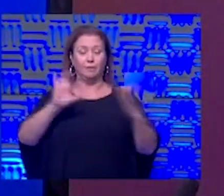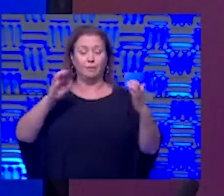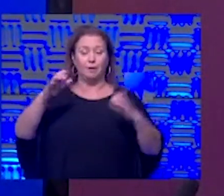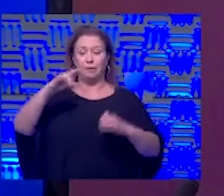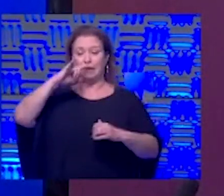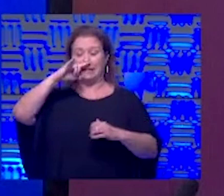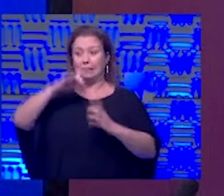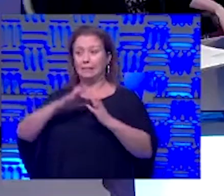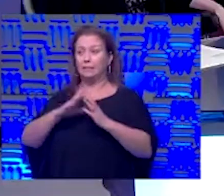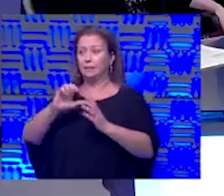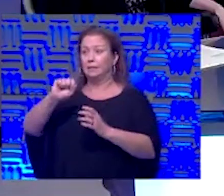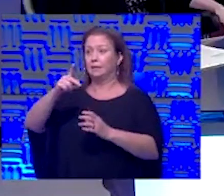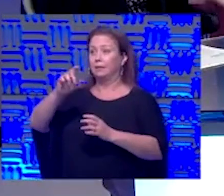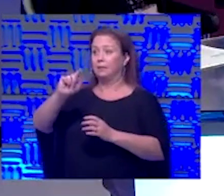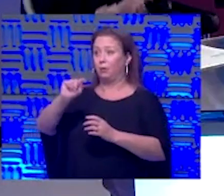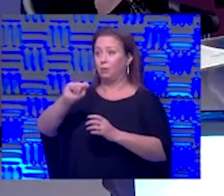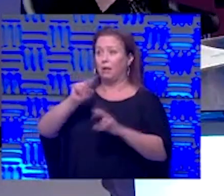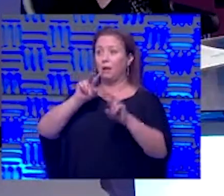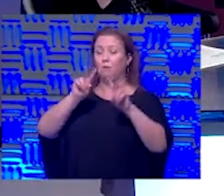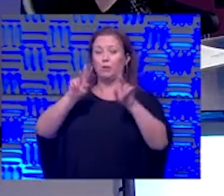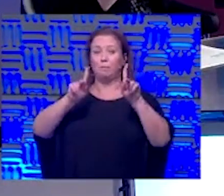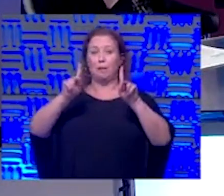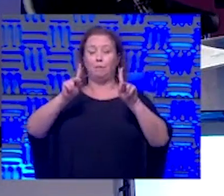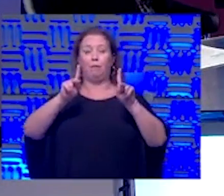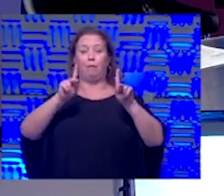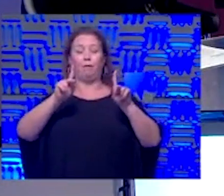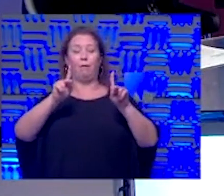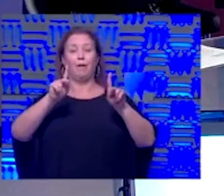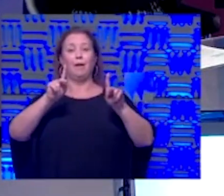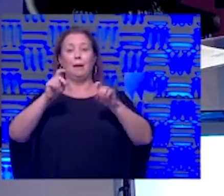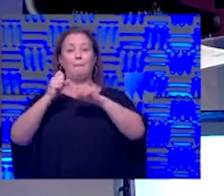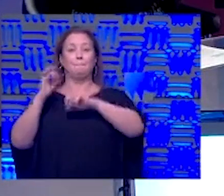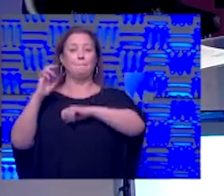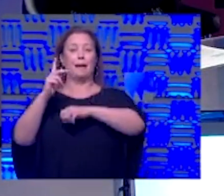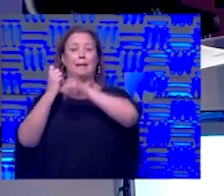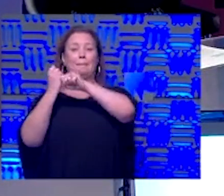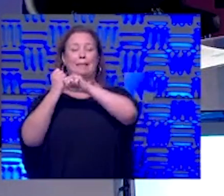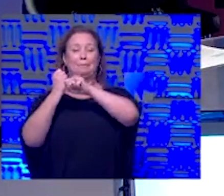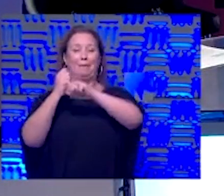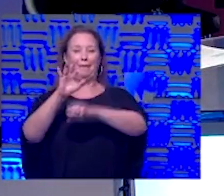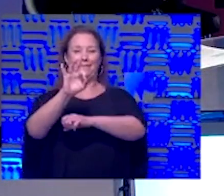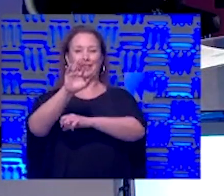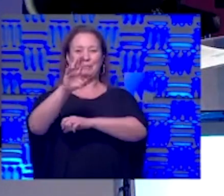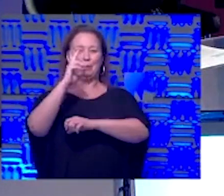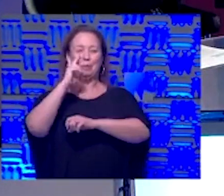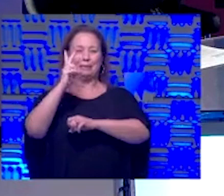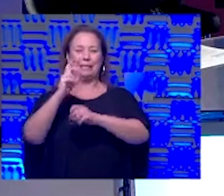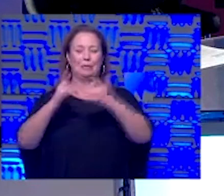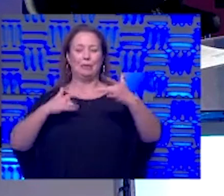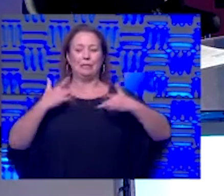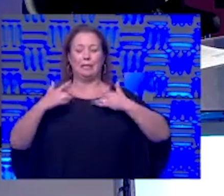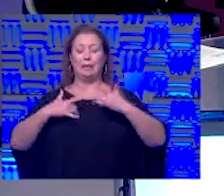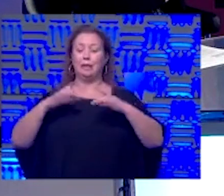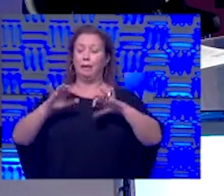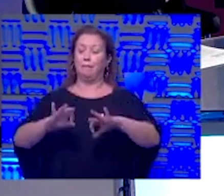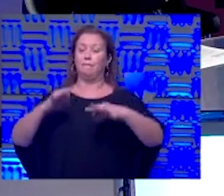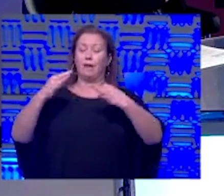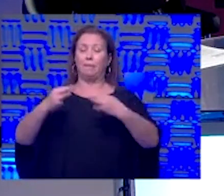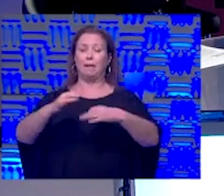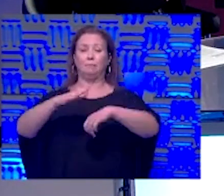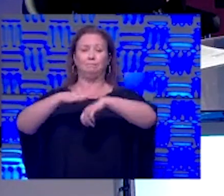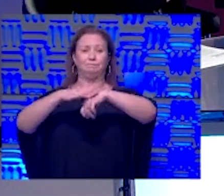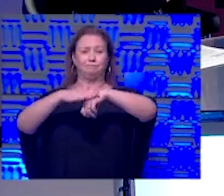field. Yeah, sports are heating up. I've watched people post all their kids back in baseball on Facebook, and they're excited. So, and I want families to be